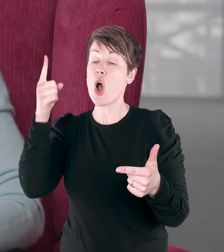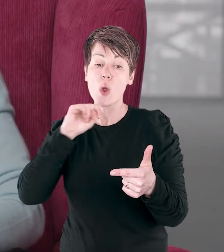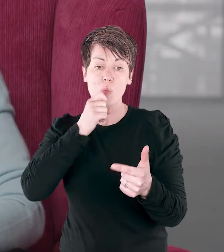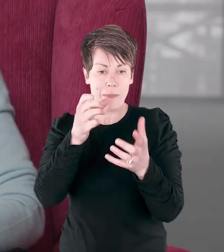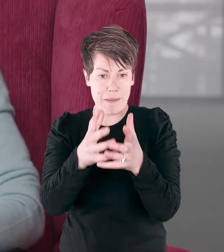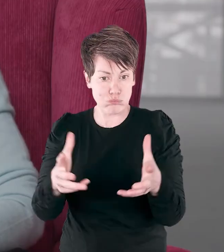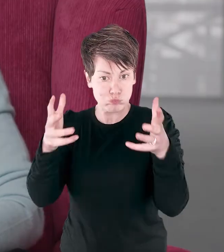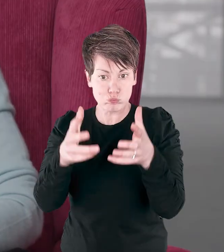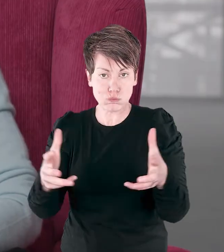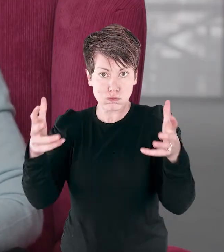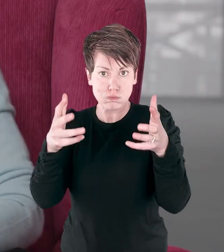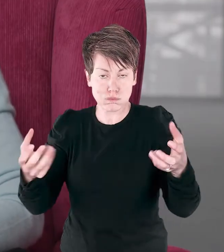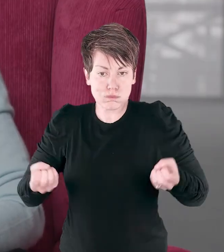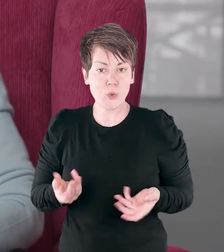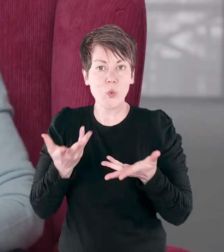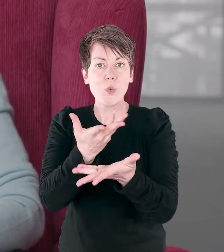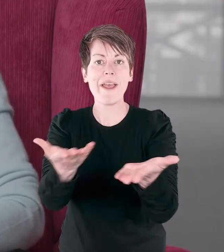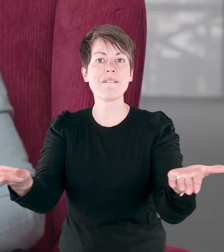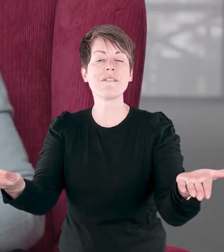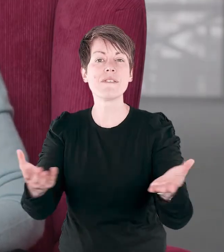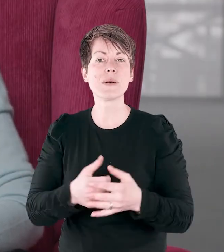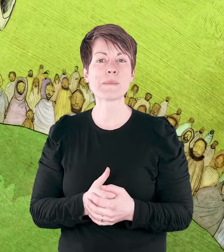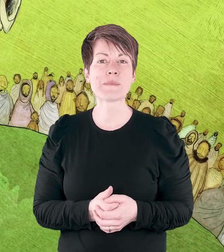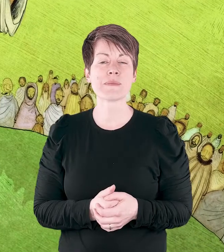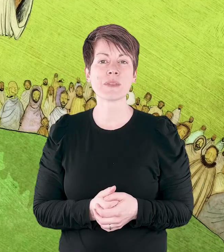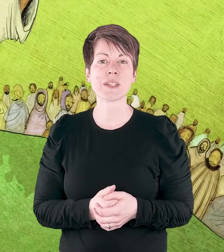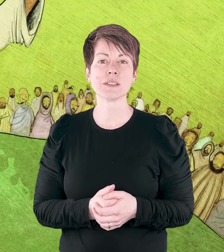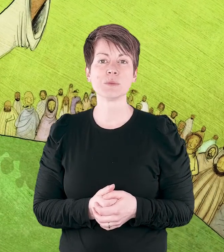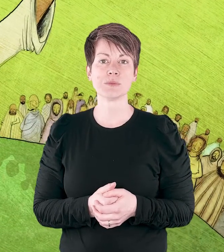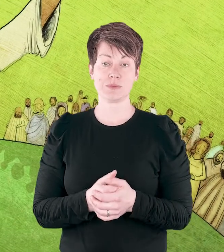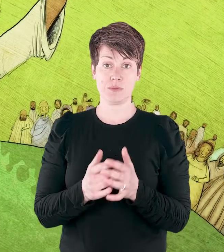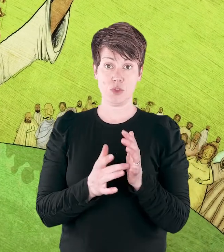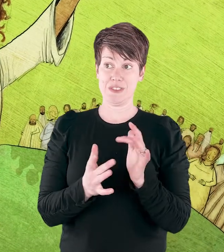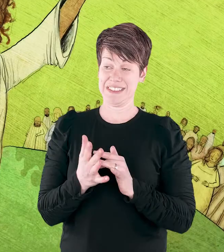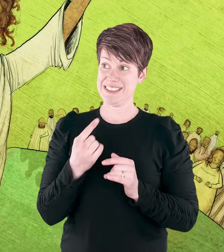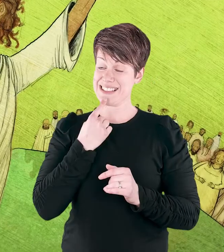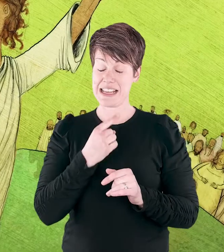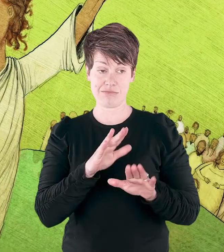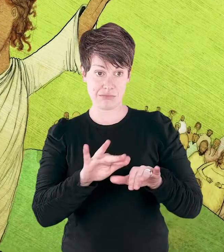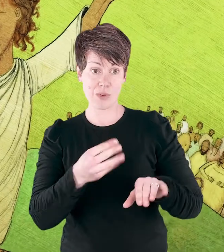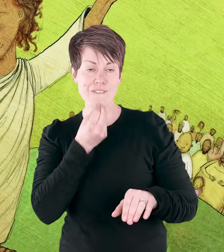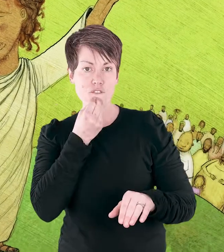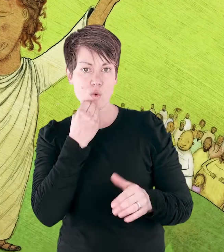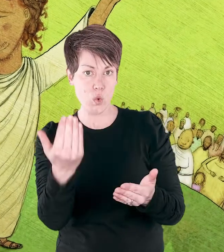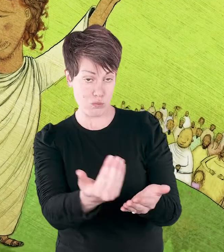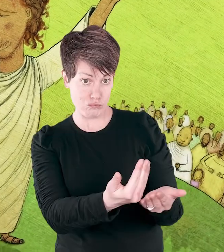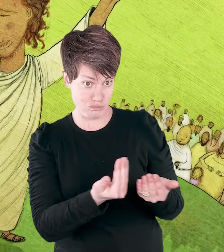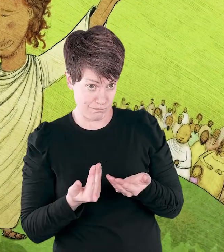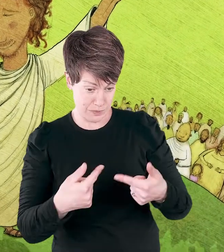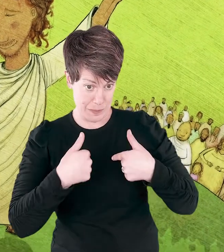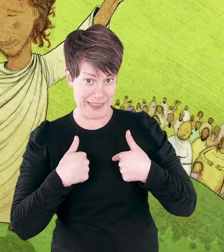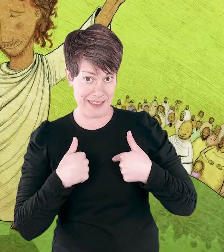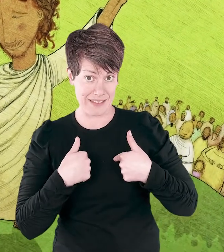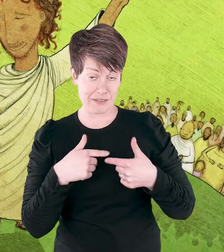would make it enough, more than enough. Jesus said, "Bring me what you have." And so the